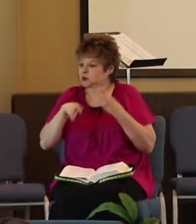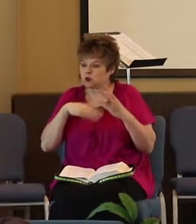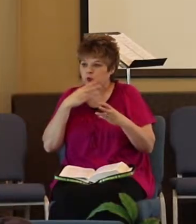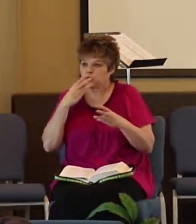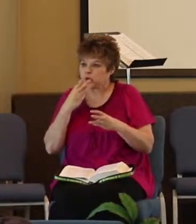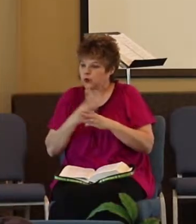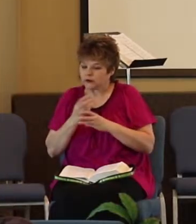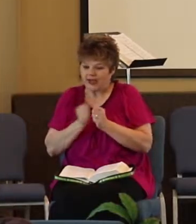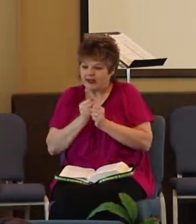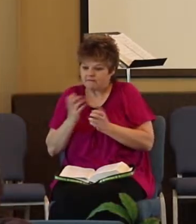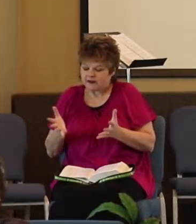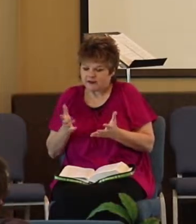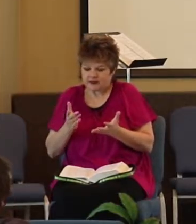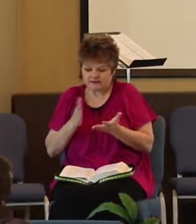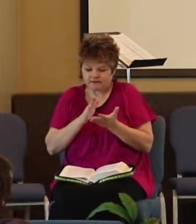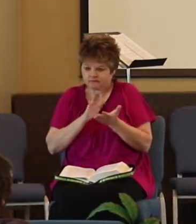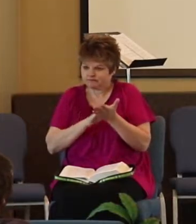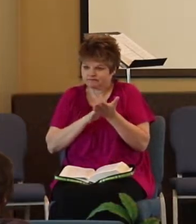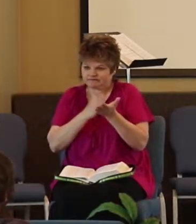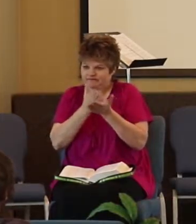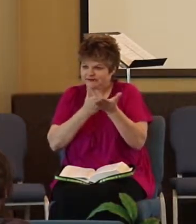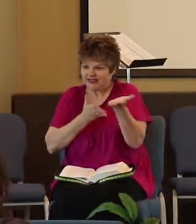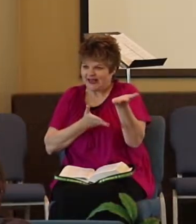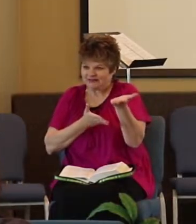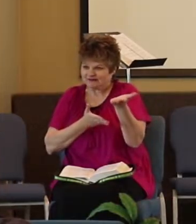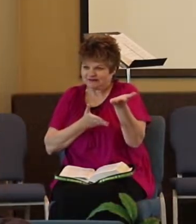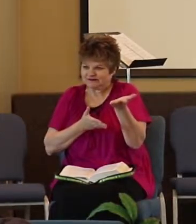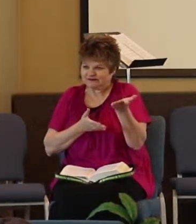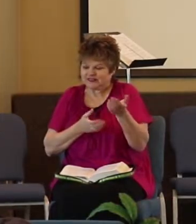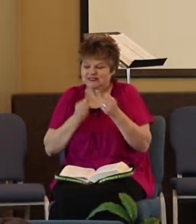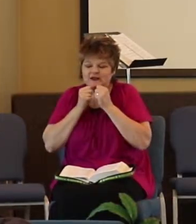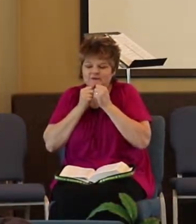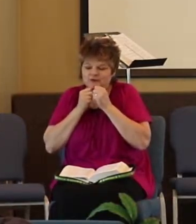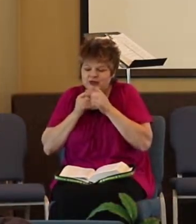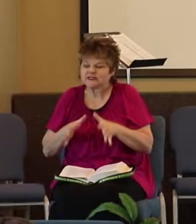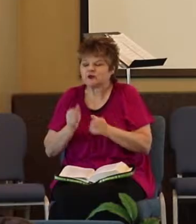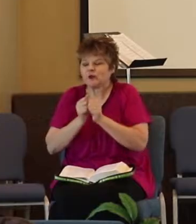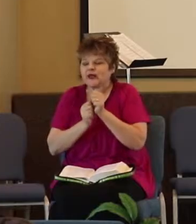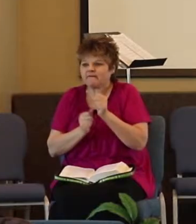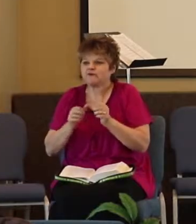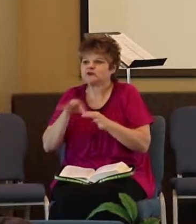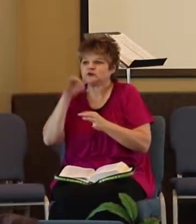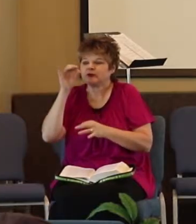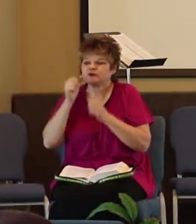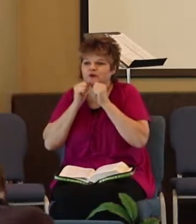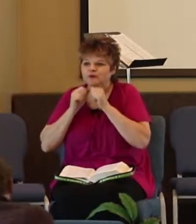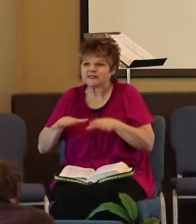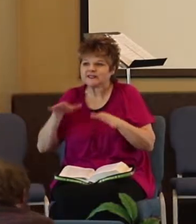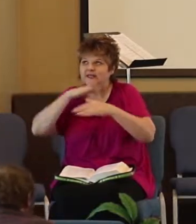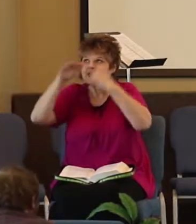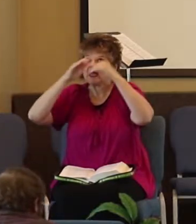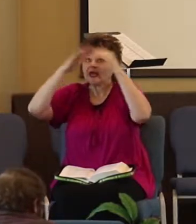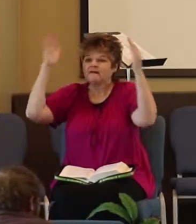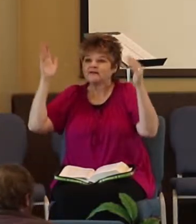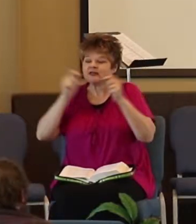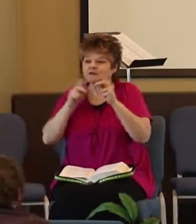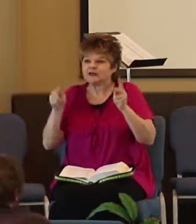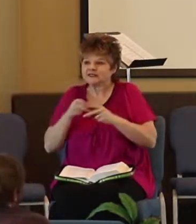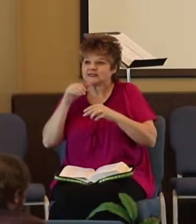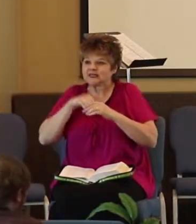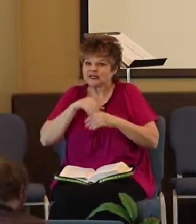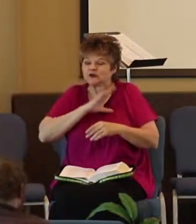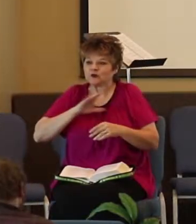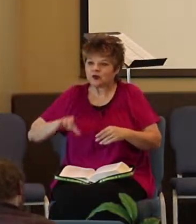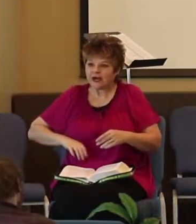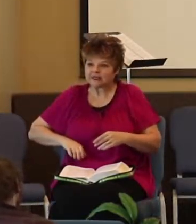of existence in his hand. And he says, I've blessed you with every spiritual blessing in the heavenly places in Christ. And